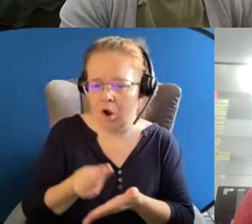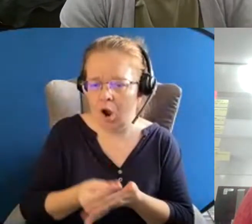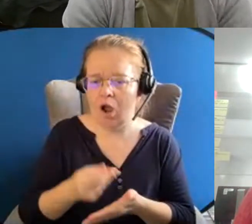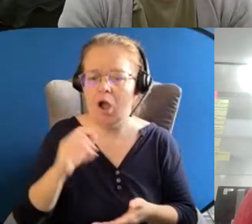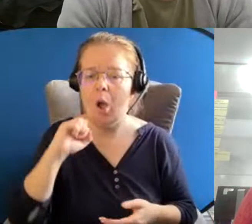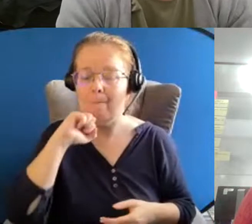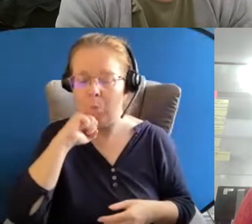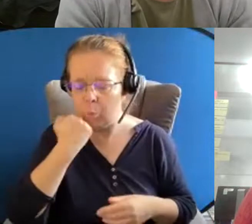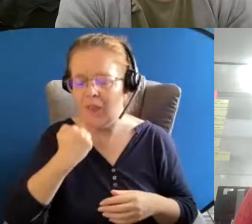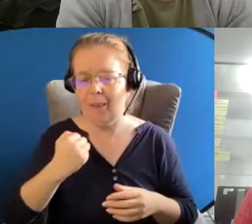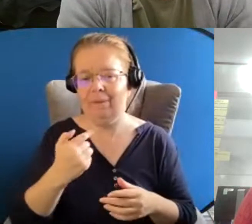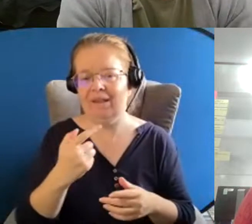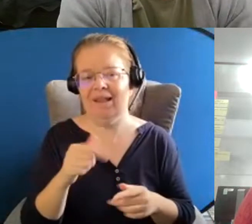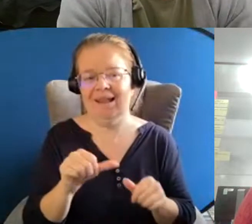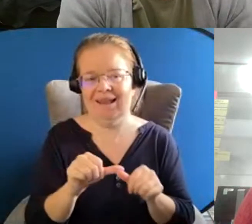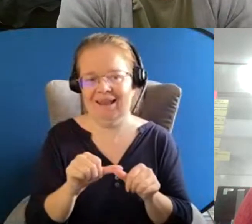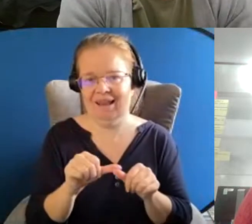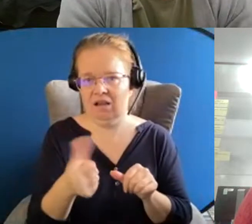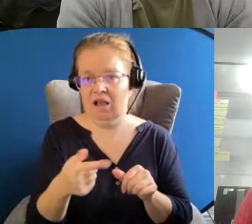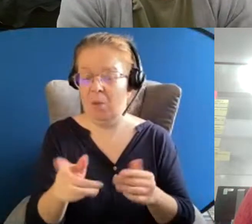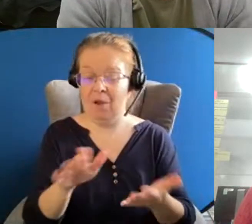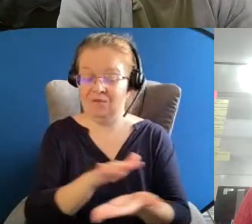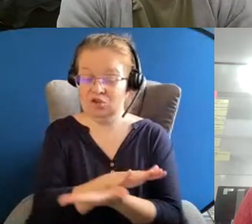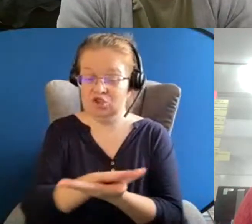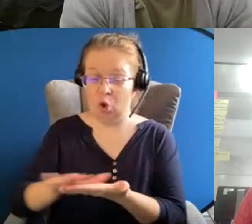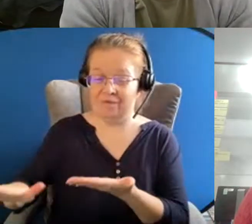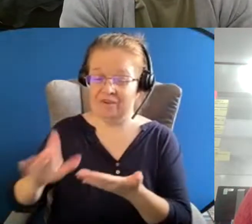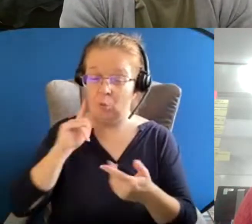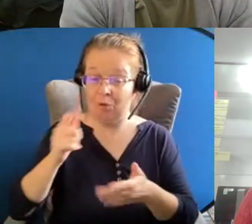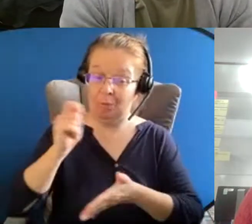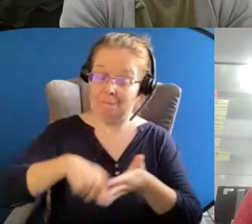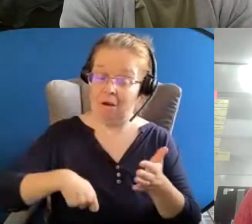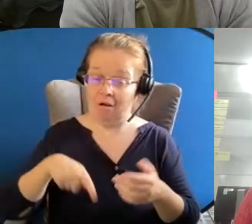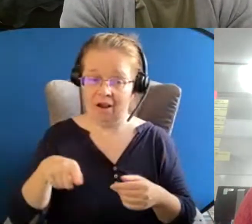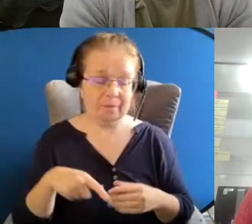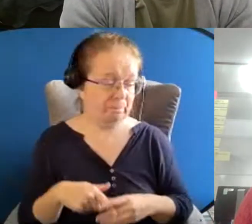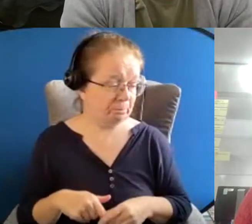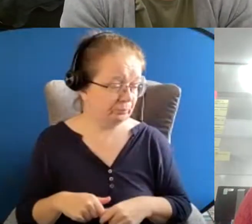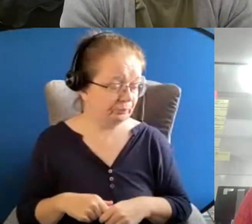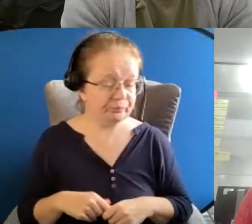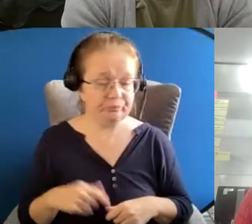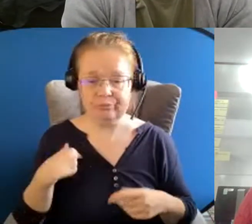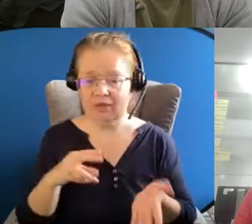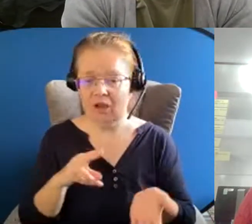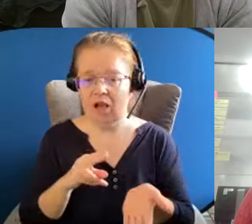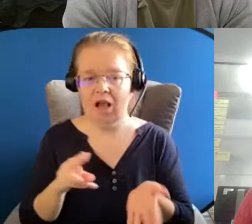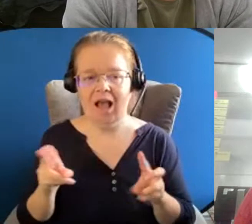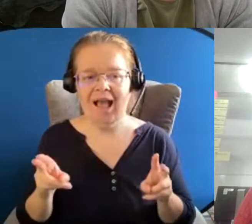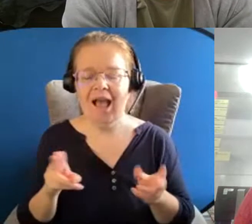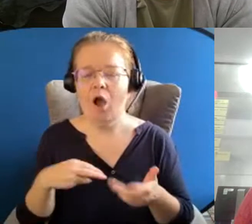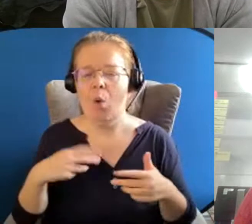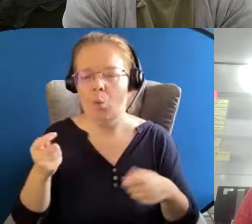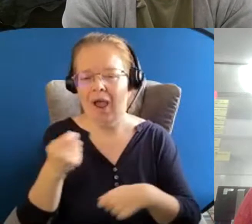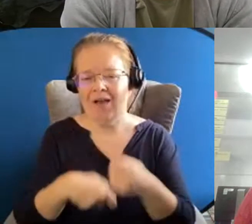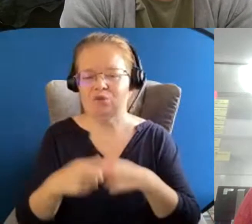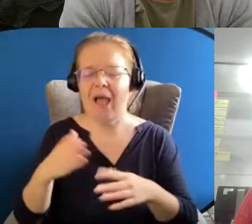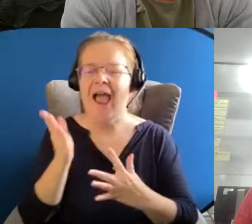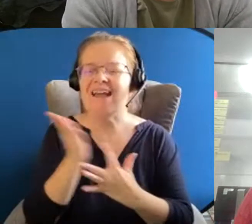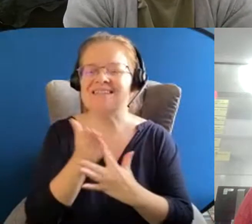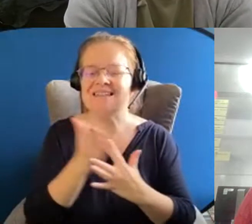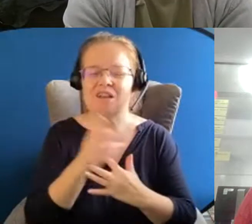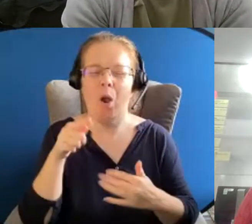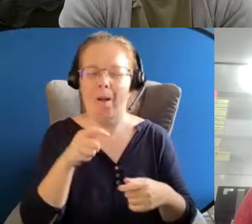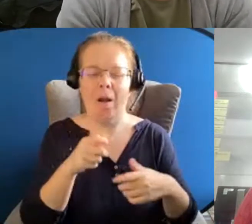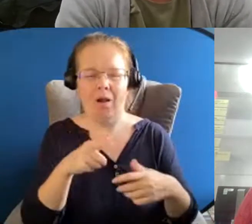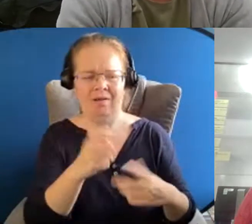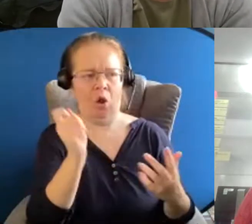Surface when you buy it, and it just goes to this piece about we've got to normalize accessibility in assistive technology. It's got to be